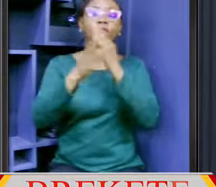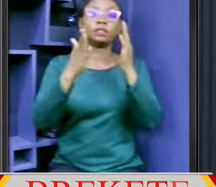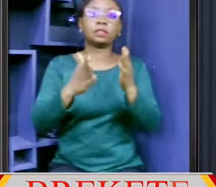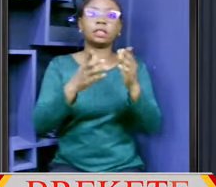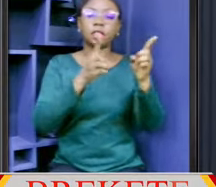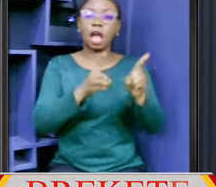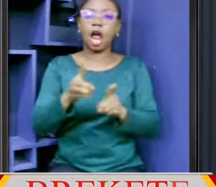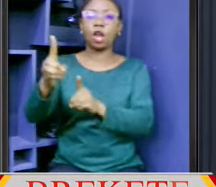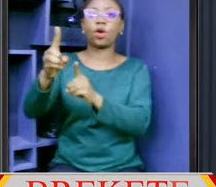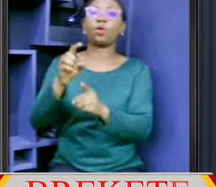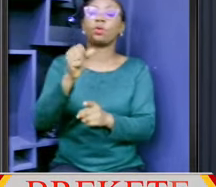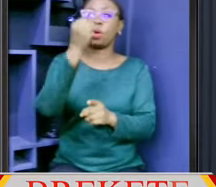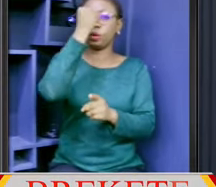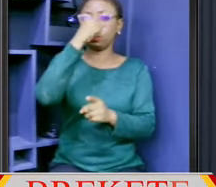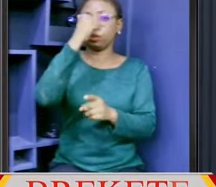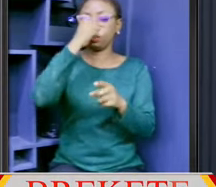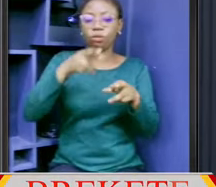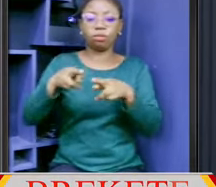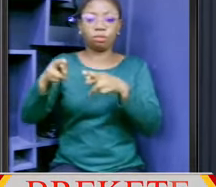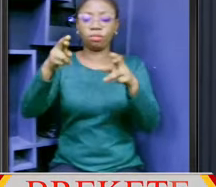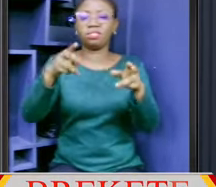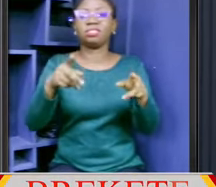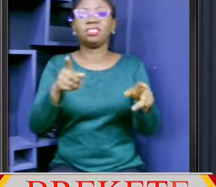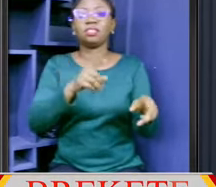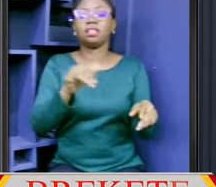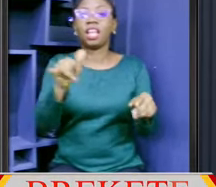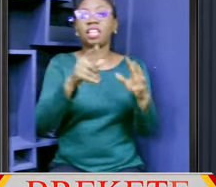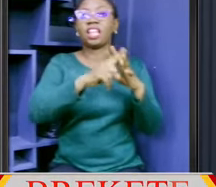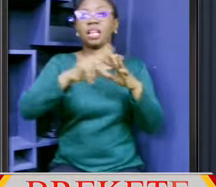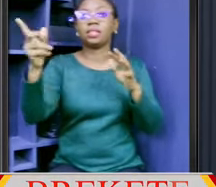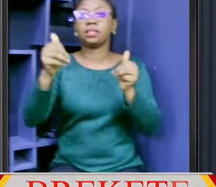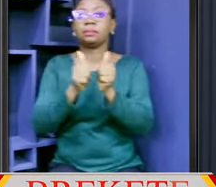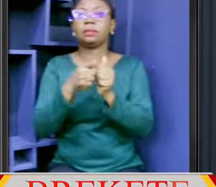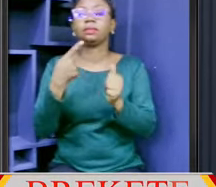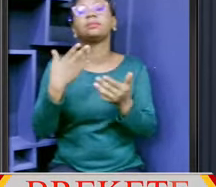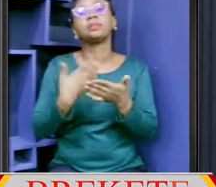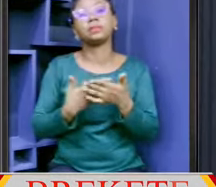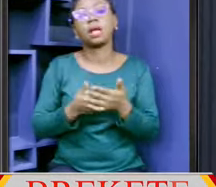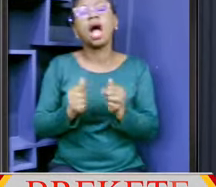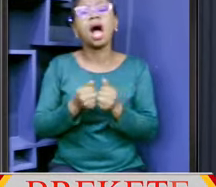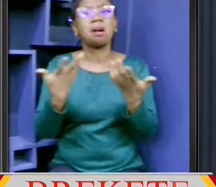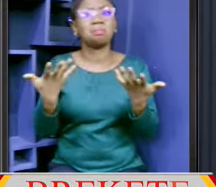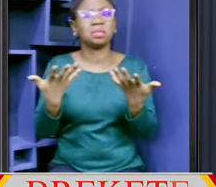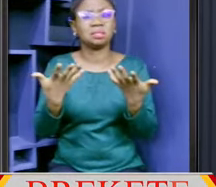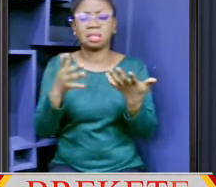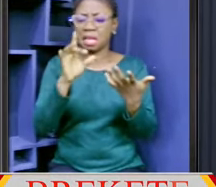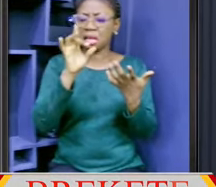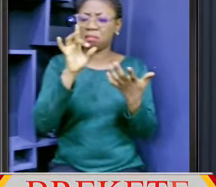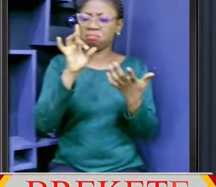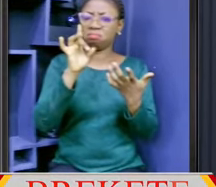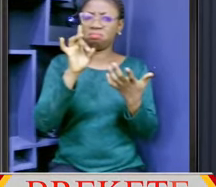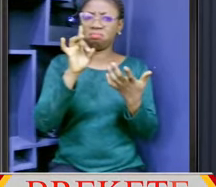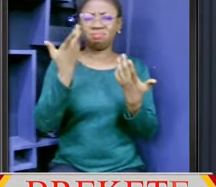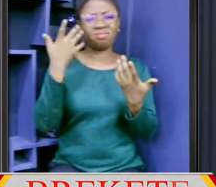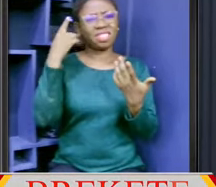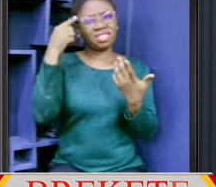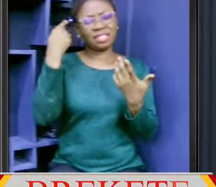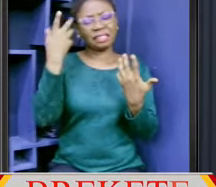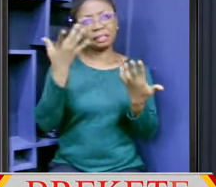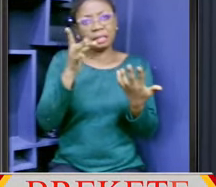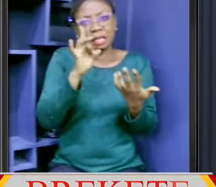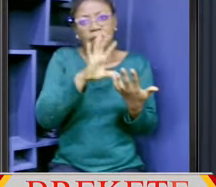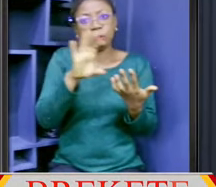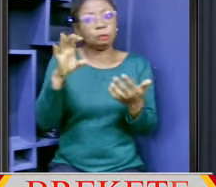run with the money. How much be the money? I think 800 million, I'll be how much? I don't